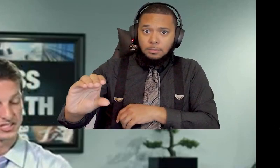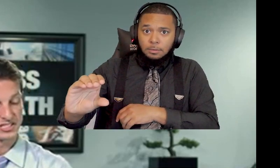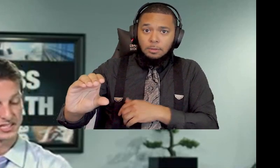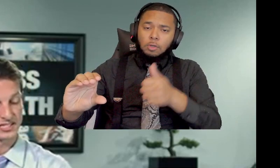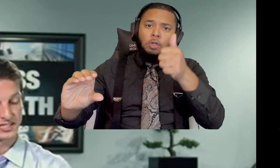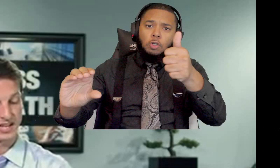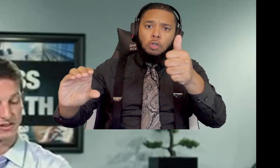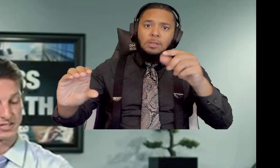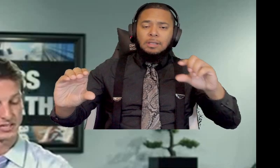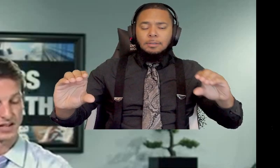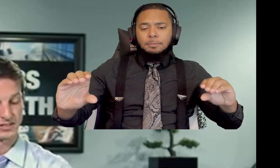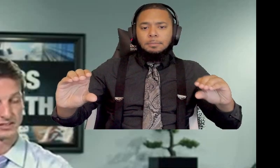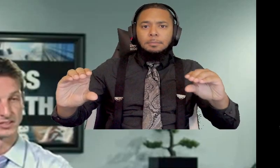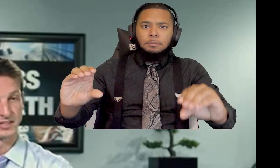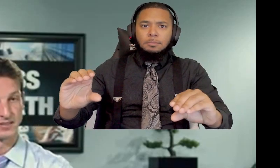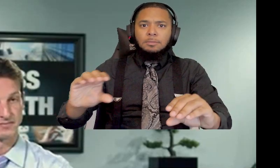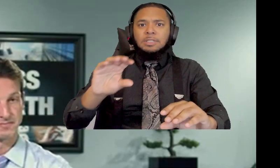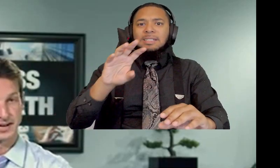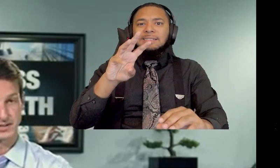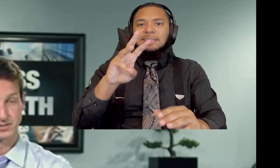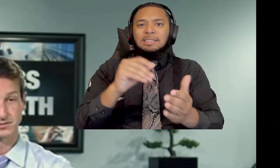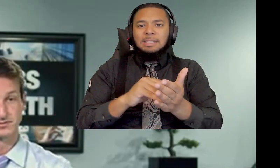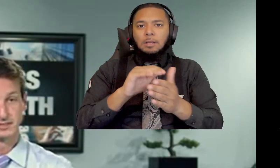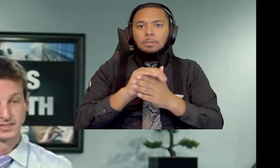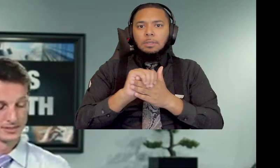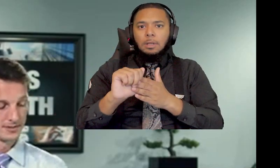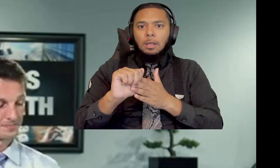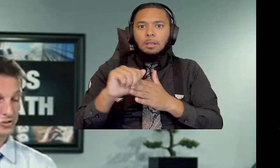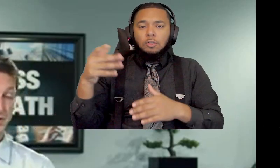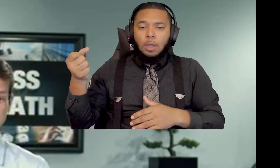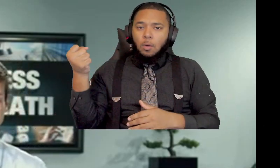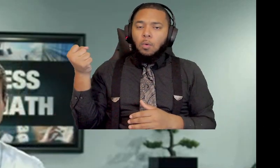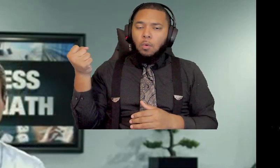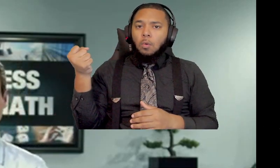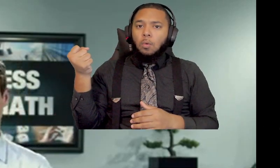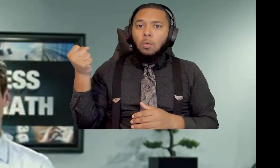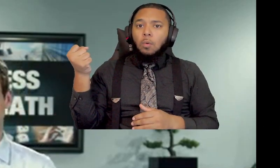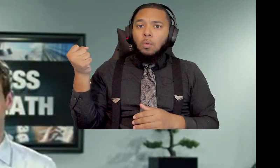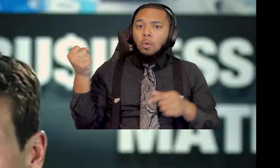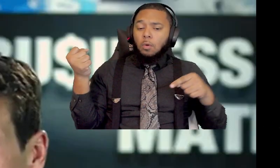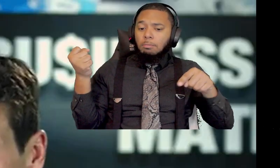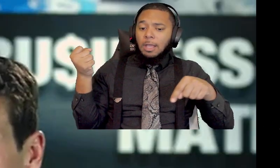first six thousand dollars of medical treatment